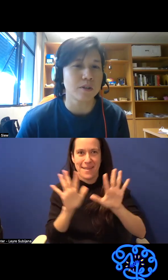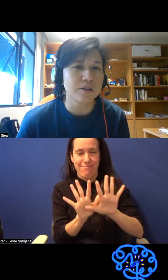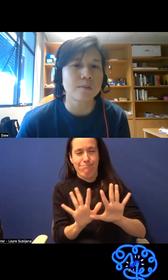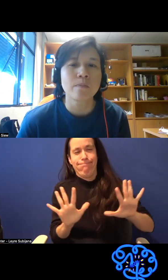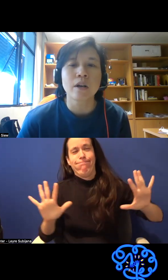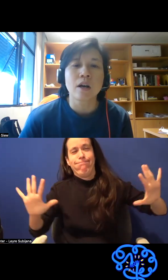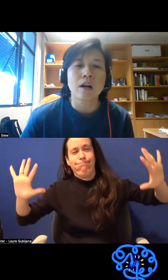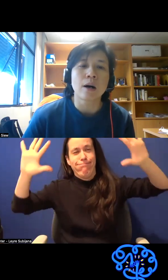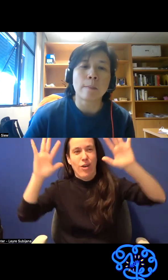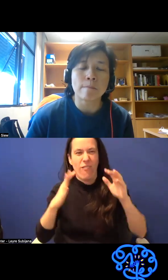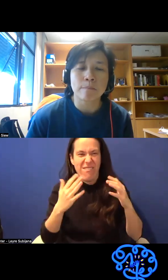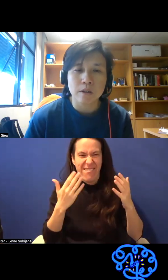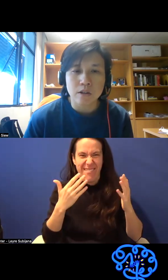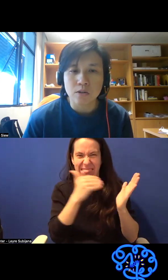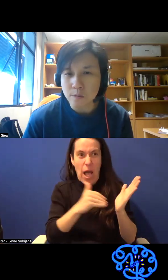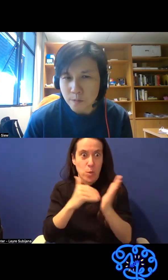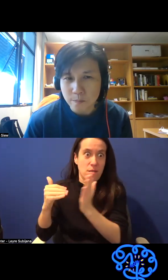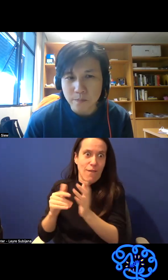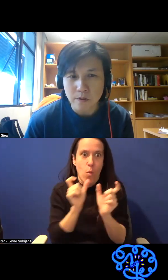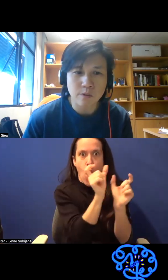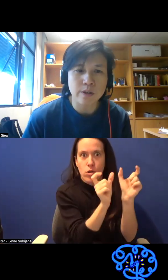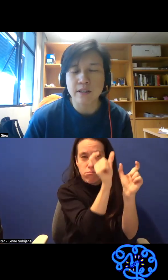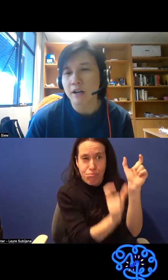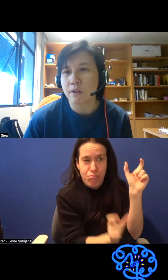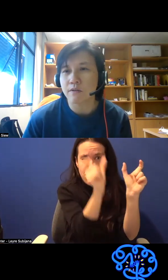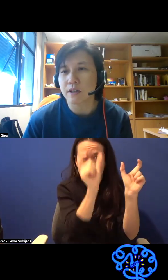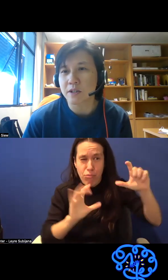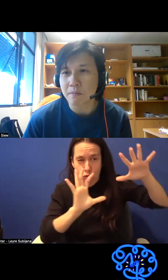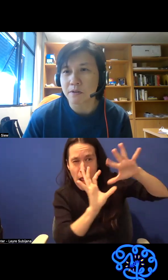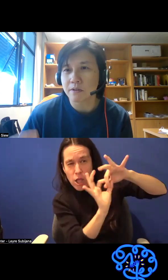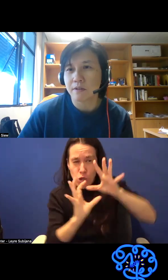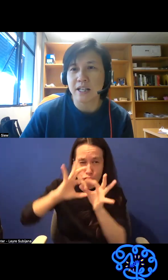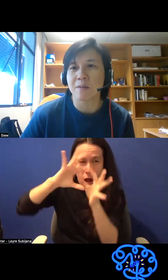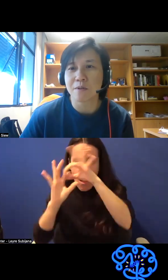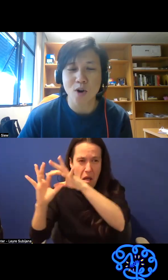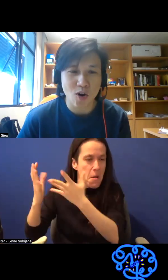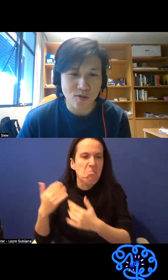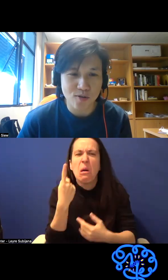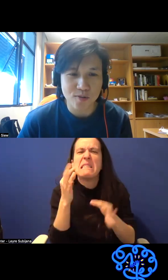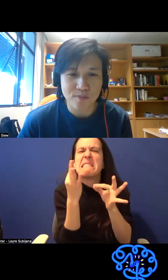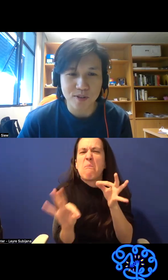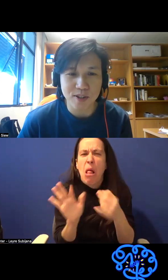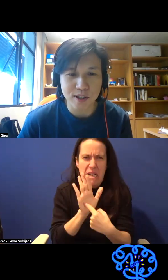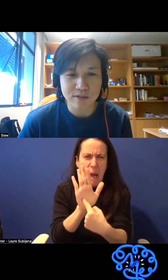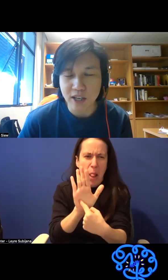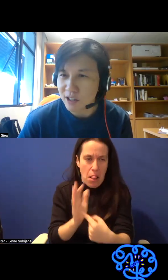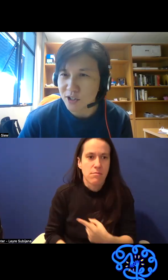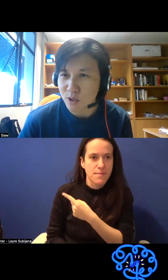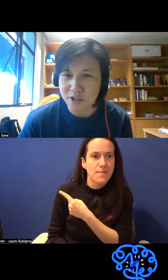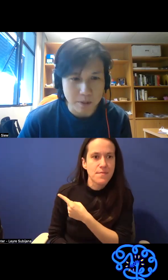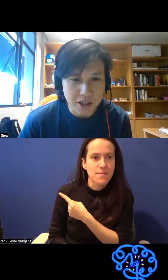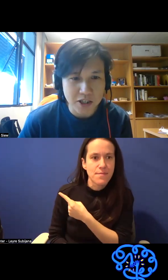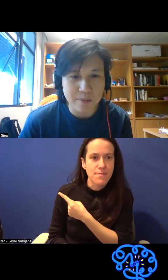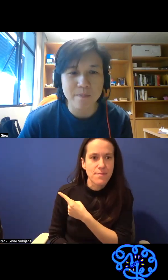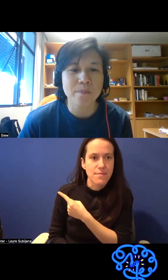thousands of words. Um, so if we start with a simple example of the English